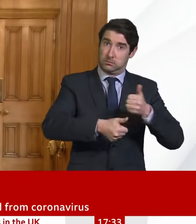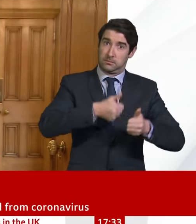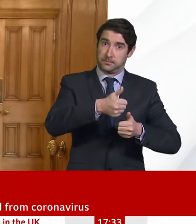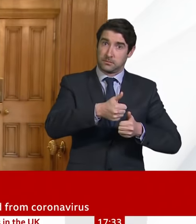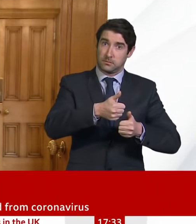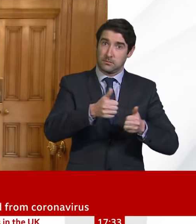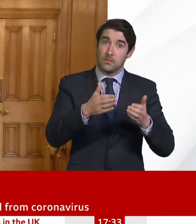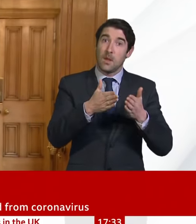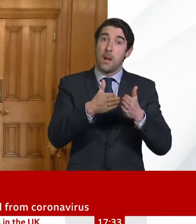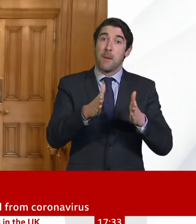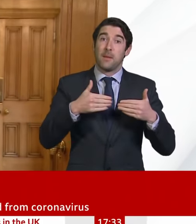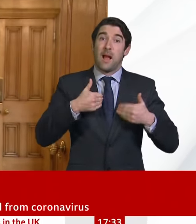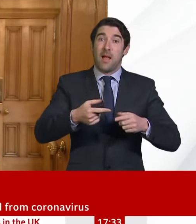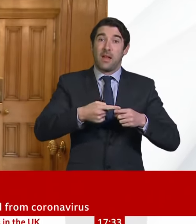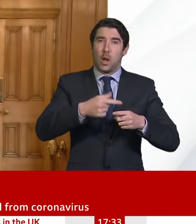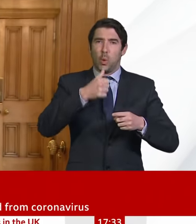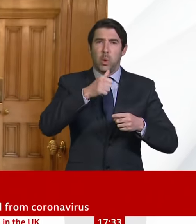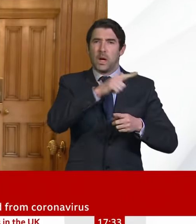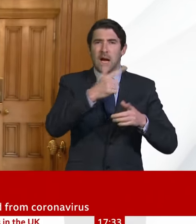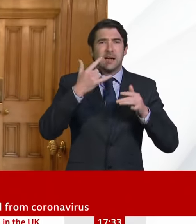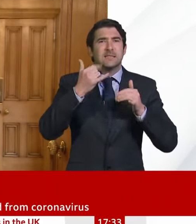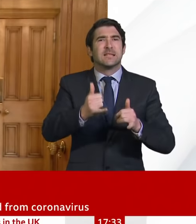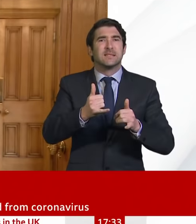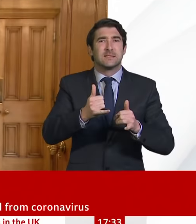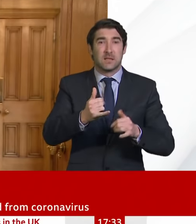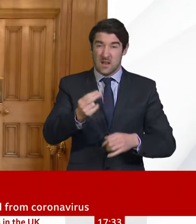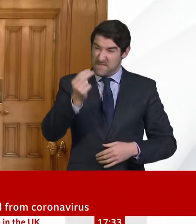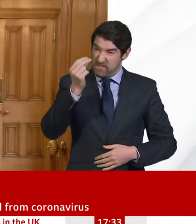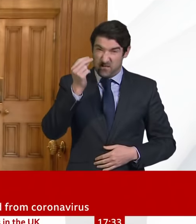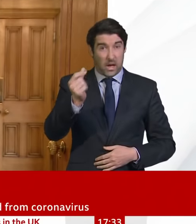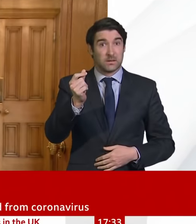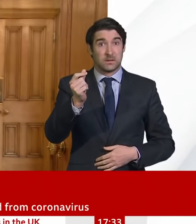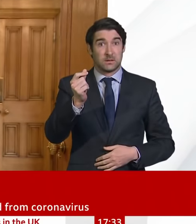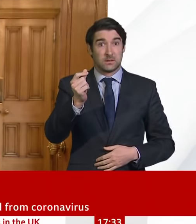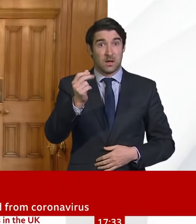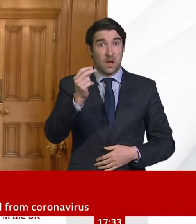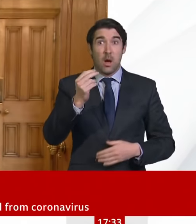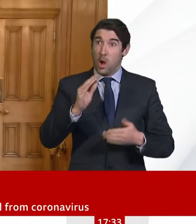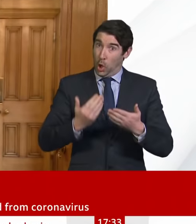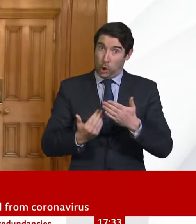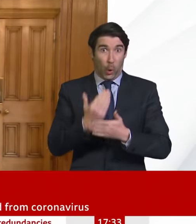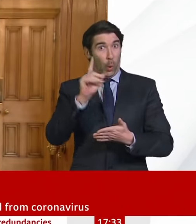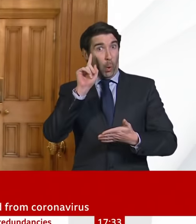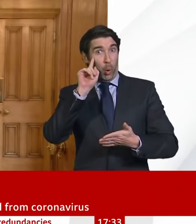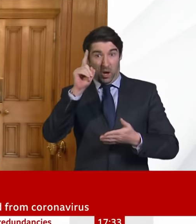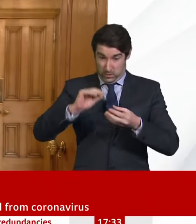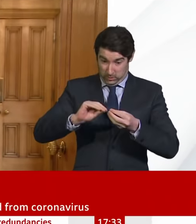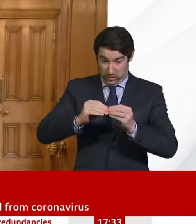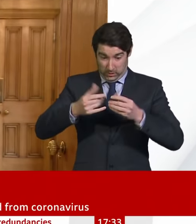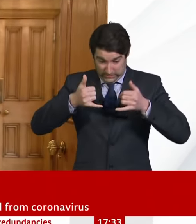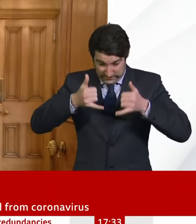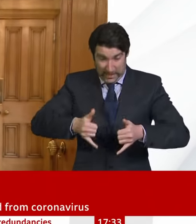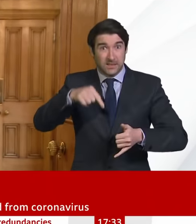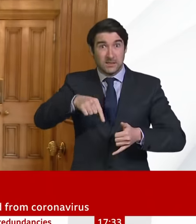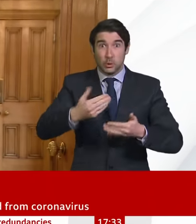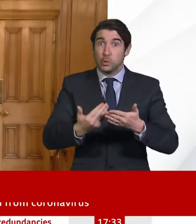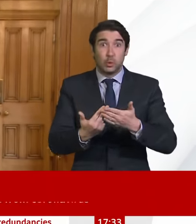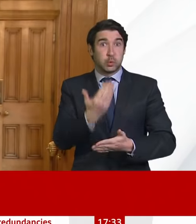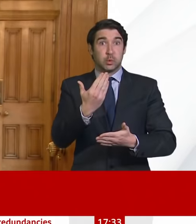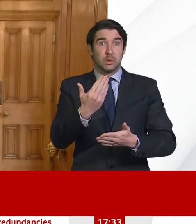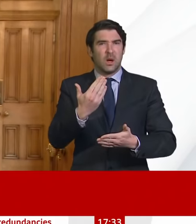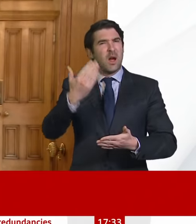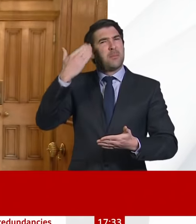England's COVID-19 diagnostic test is the fastest deployment of a novel test in recent history, including